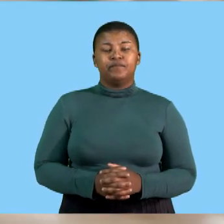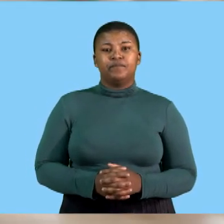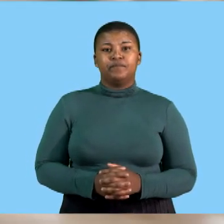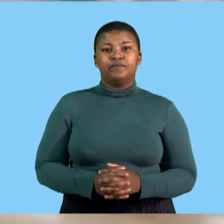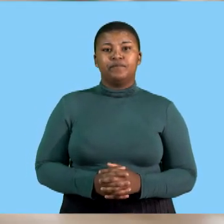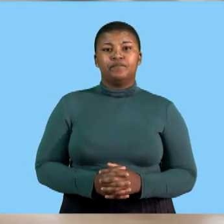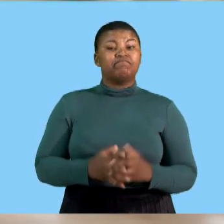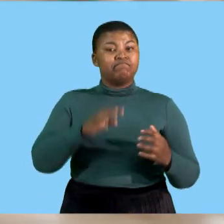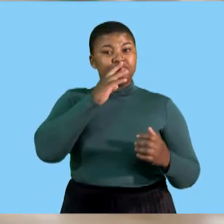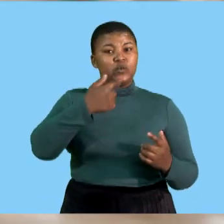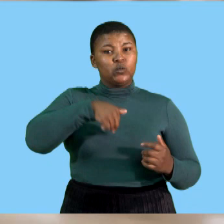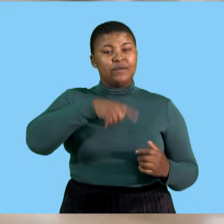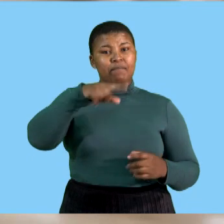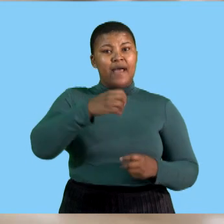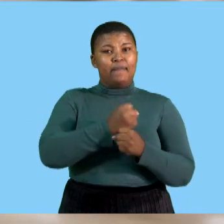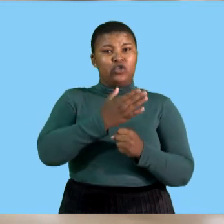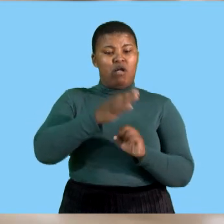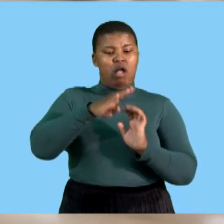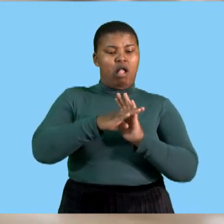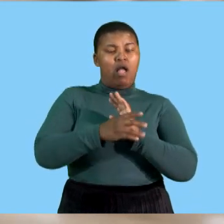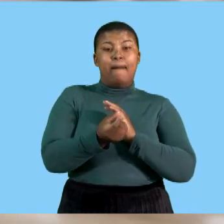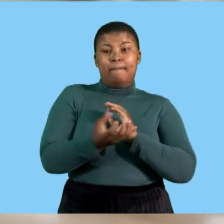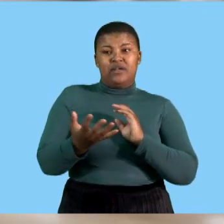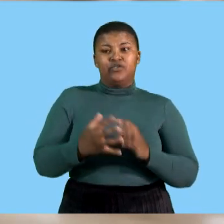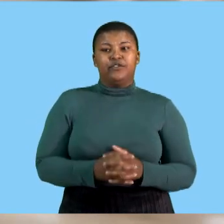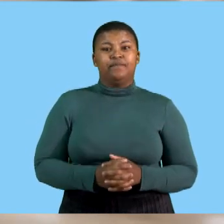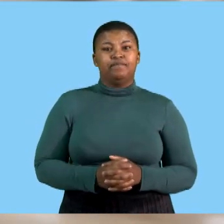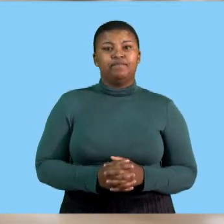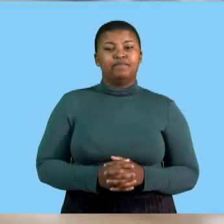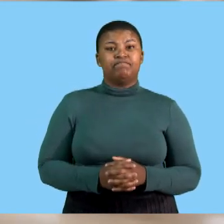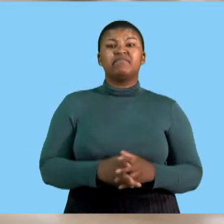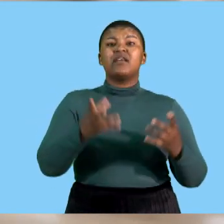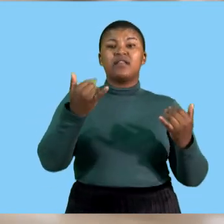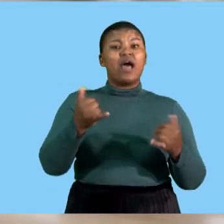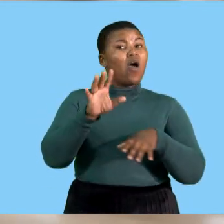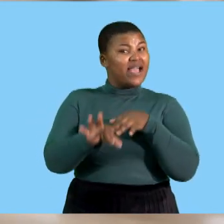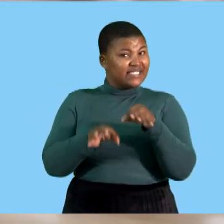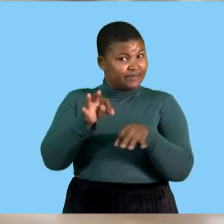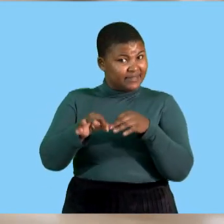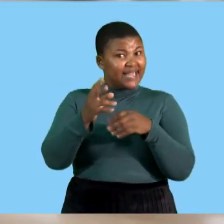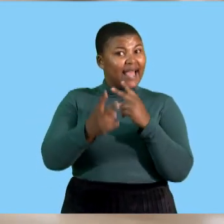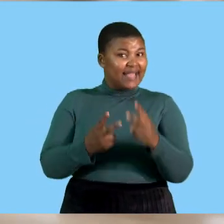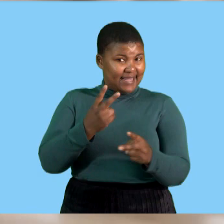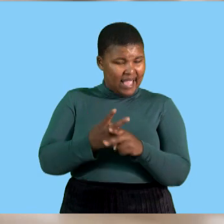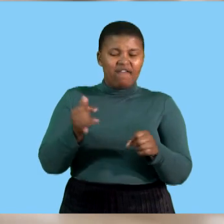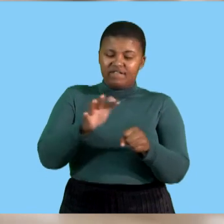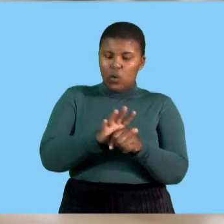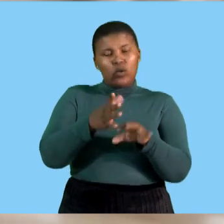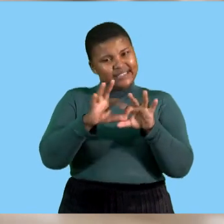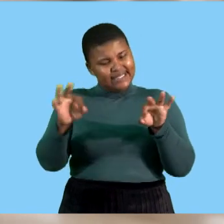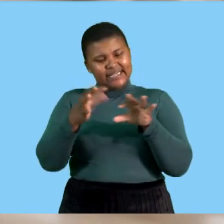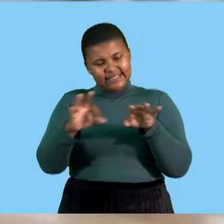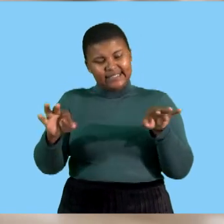to decrease our prices, which is in our microenvironment. So describing again, meaning